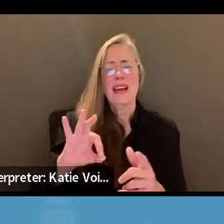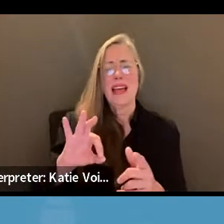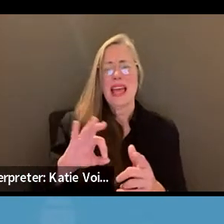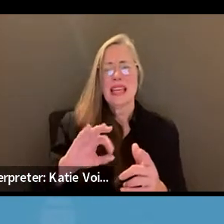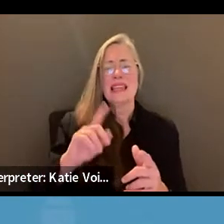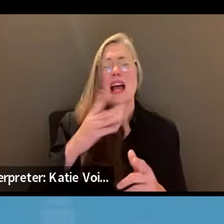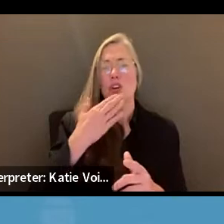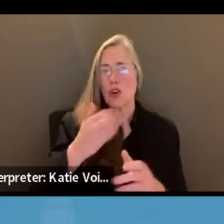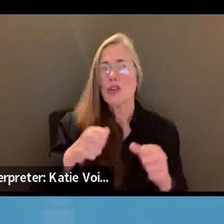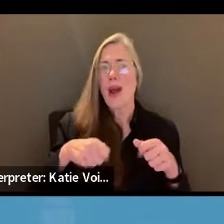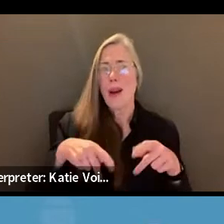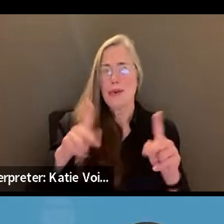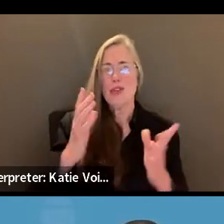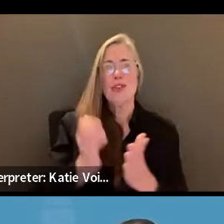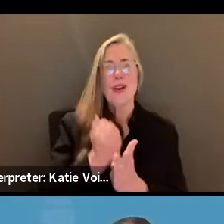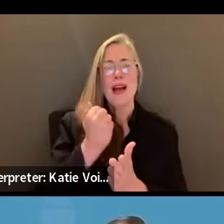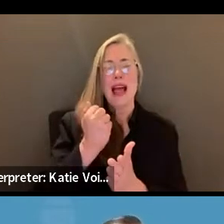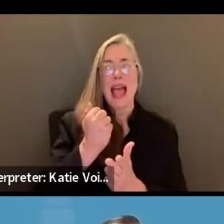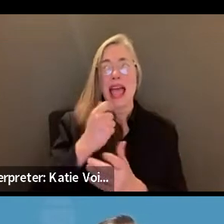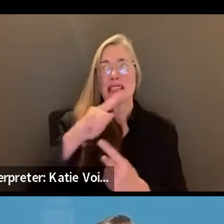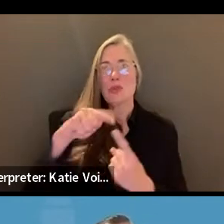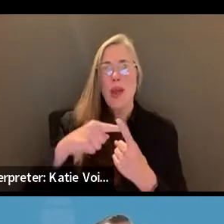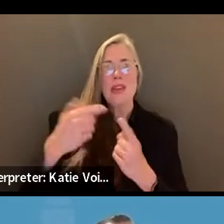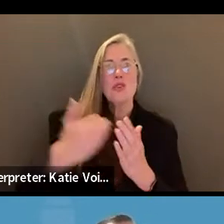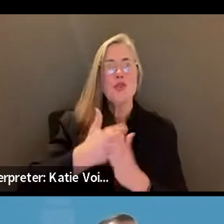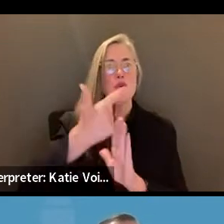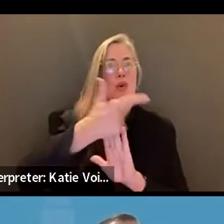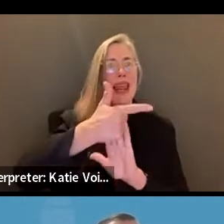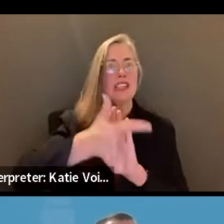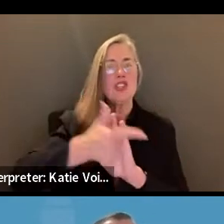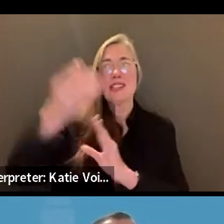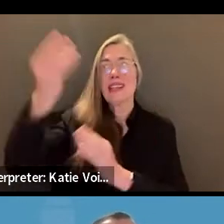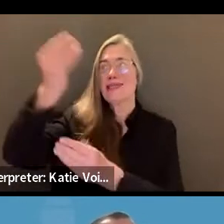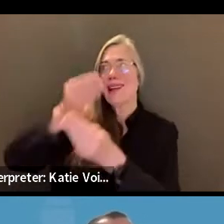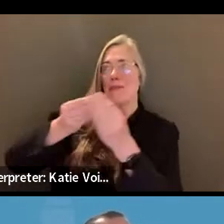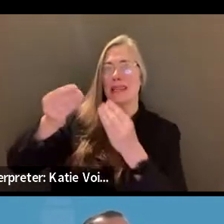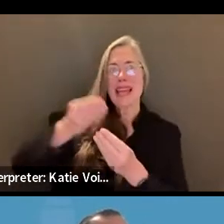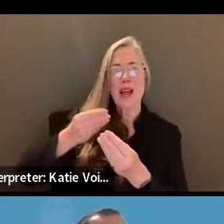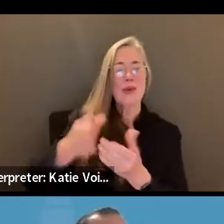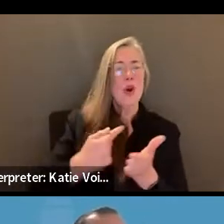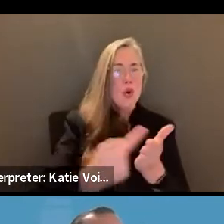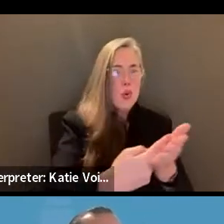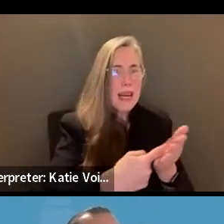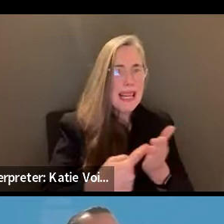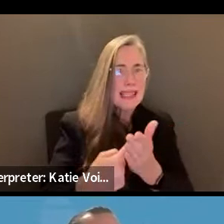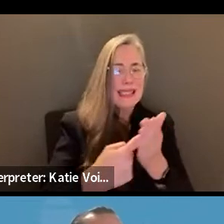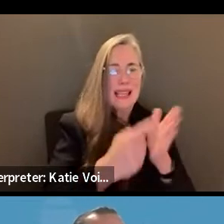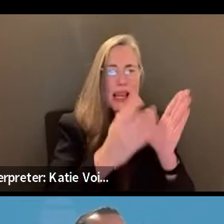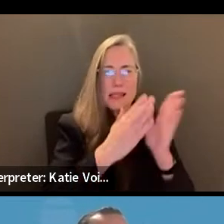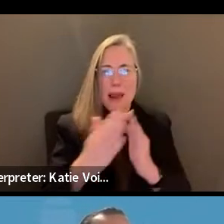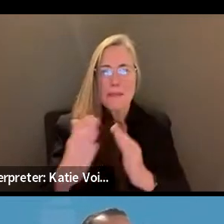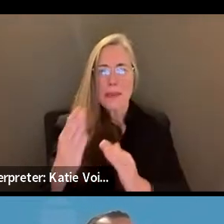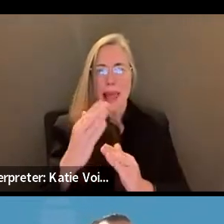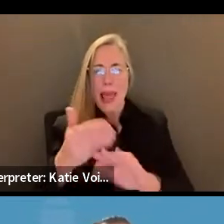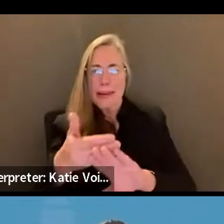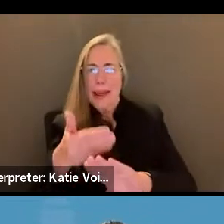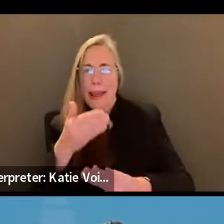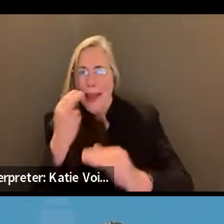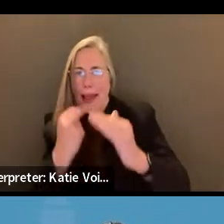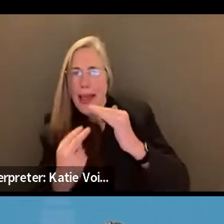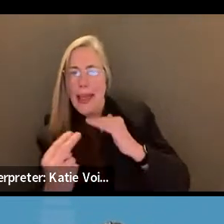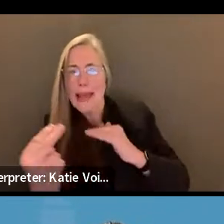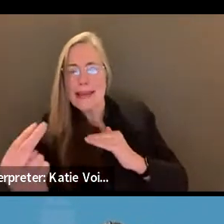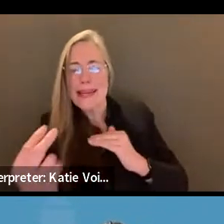opportunity to use that as legislation is coming down and we get a chance to discuss that and get ahead of that. So with that, I